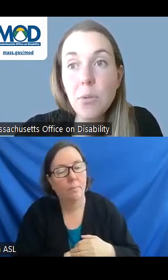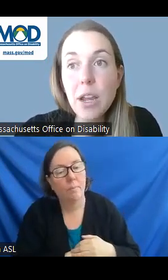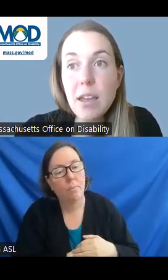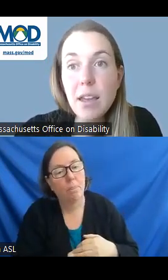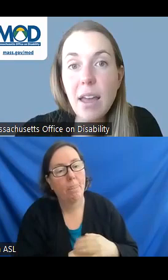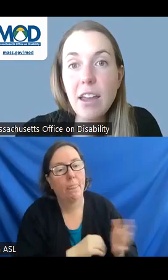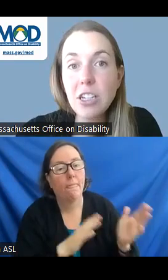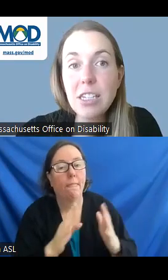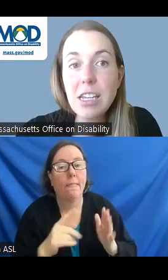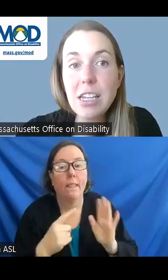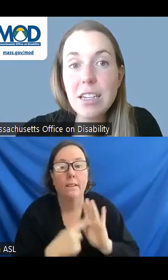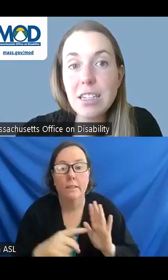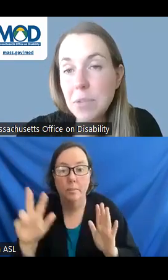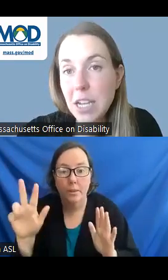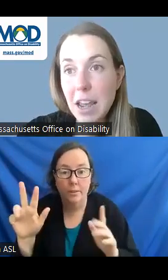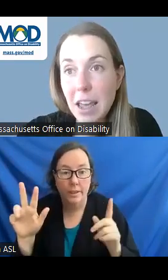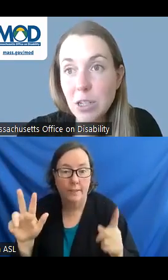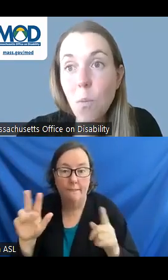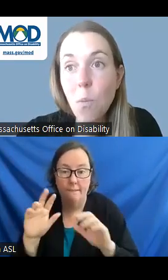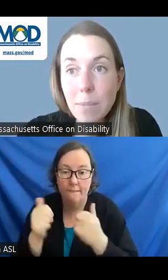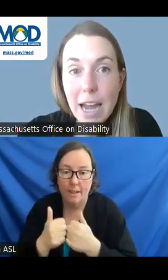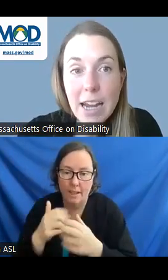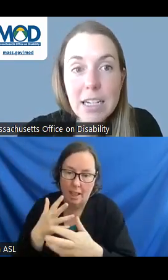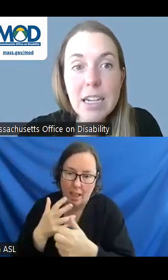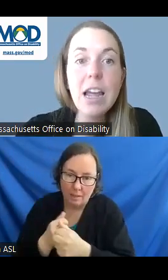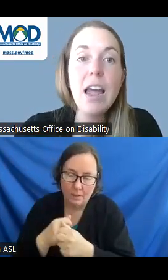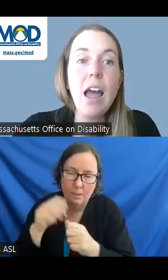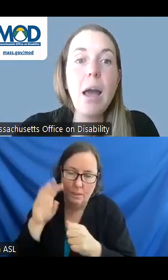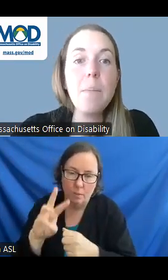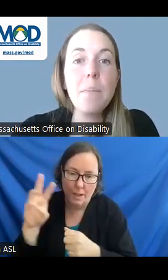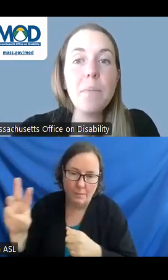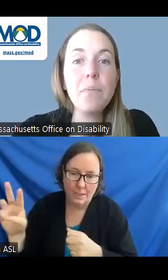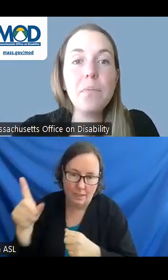Example 3, agency is updating its website.